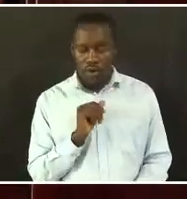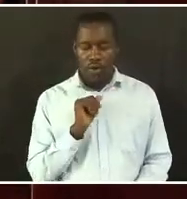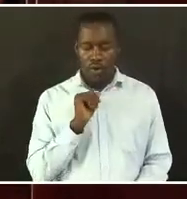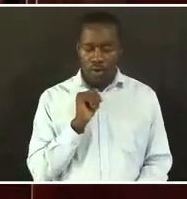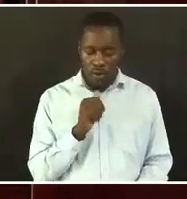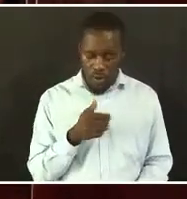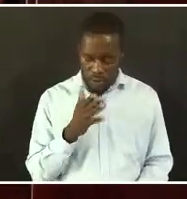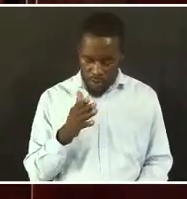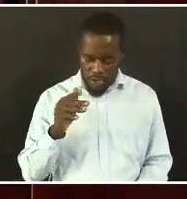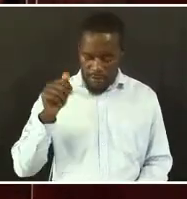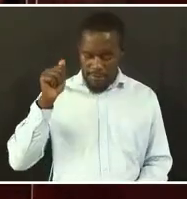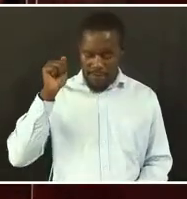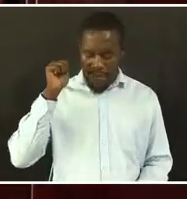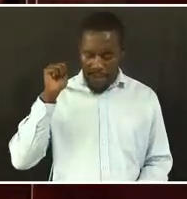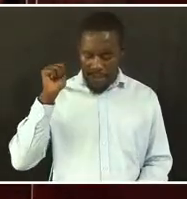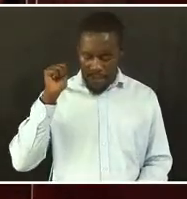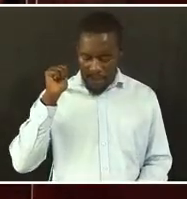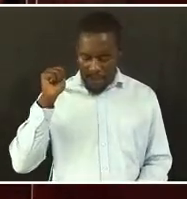repine.